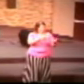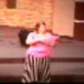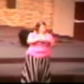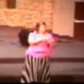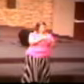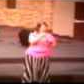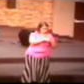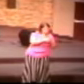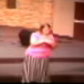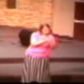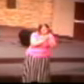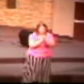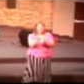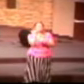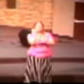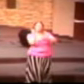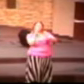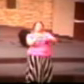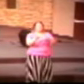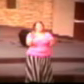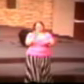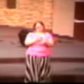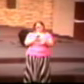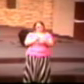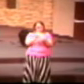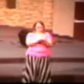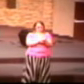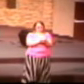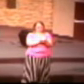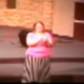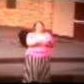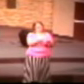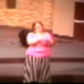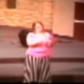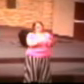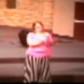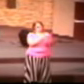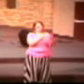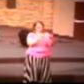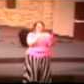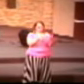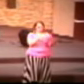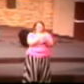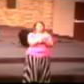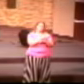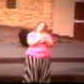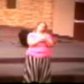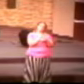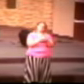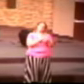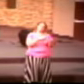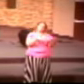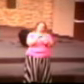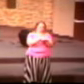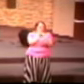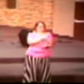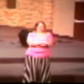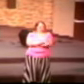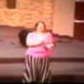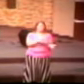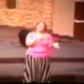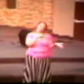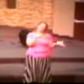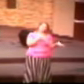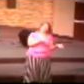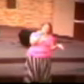of bread, and to prayer. If you go to some other churches, that's the four marks of the church. And man, let's do a four-week series on those things. I